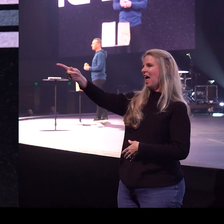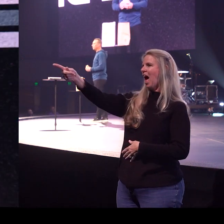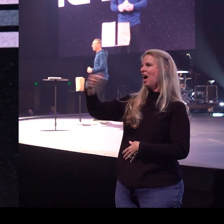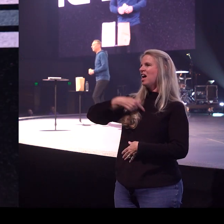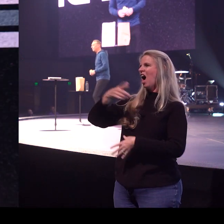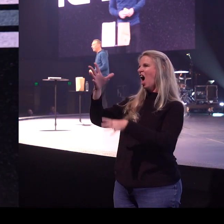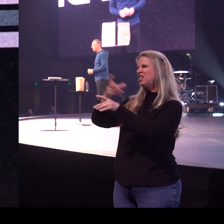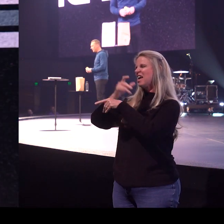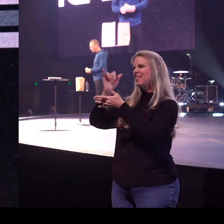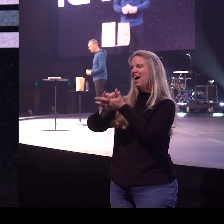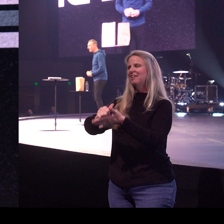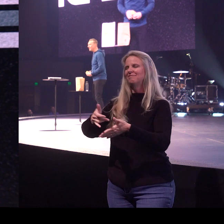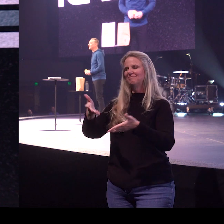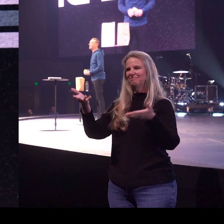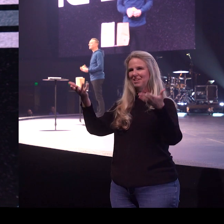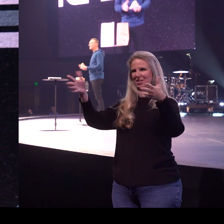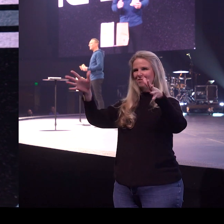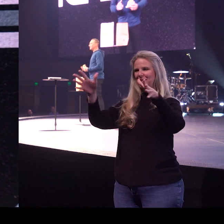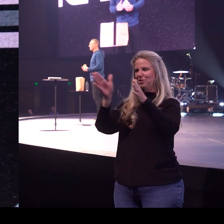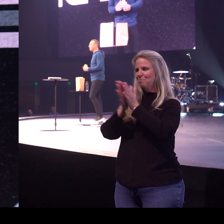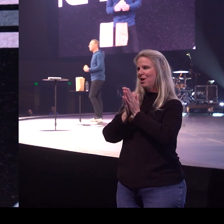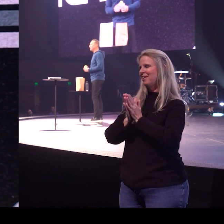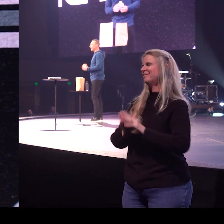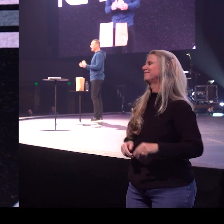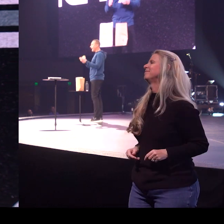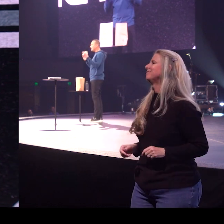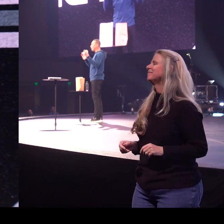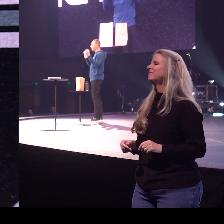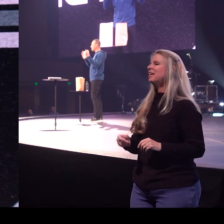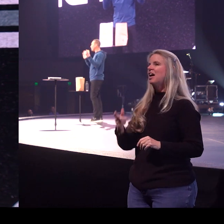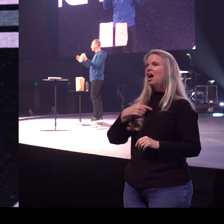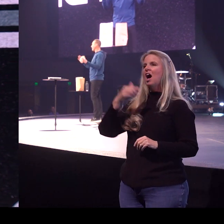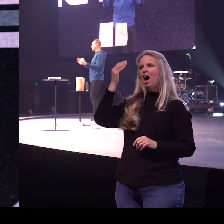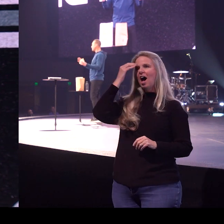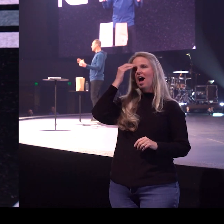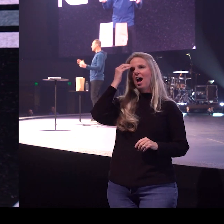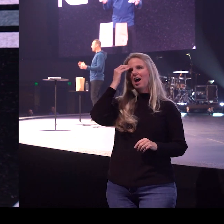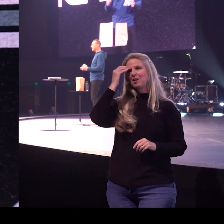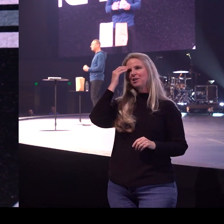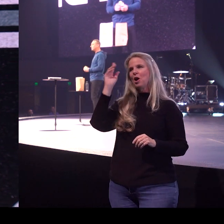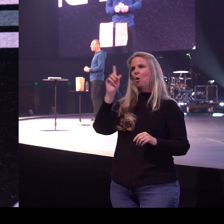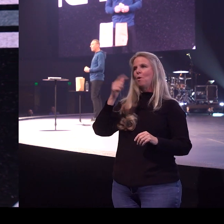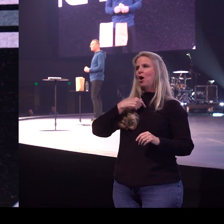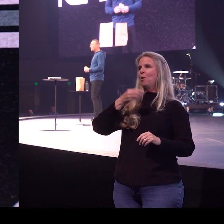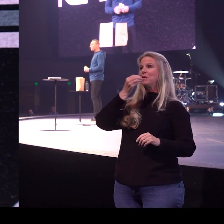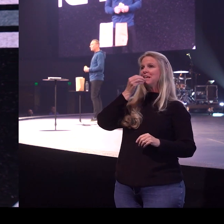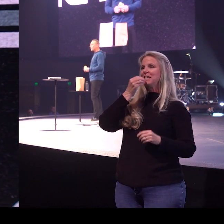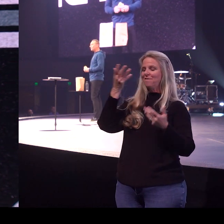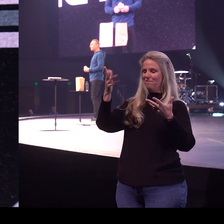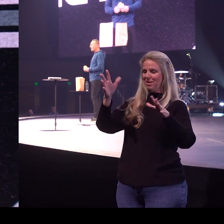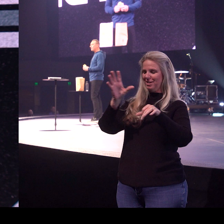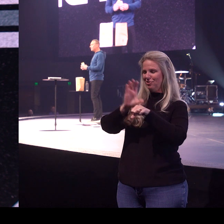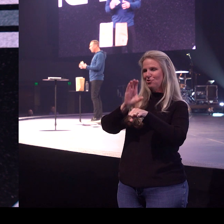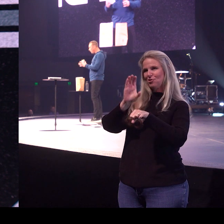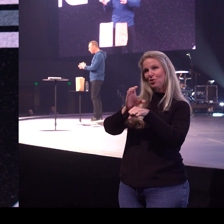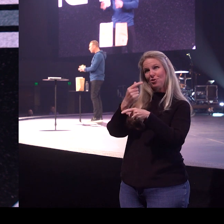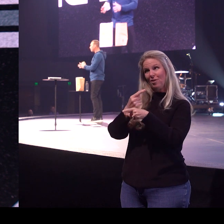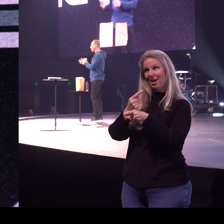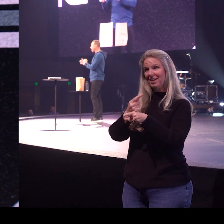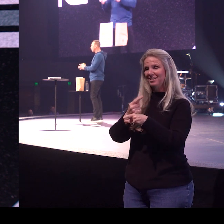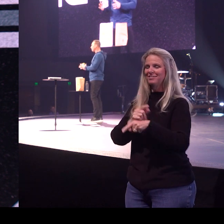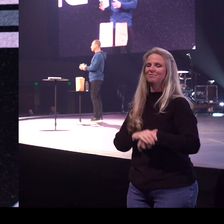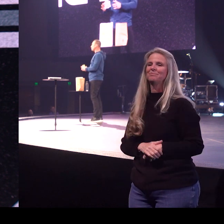Let's close in prayer. Father, I just want to... Some of you are like, I know where I'm going after church, right? I mean,